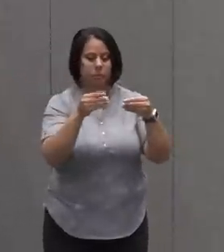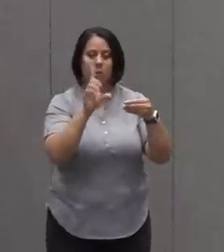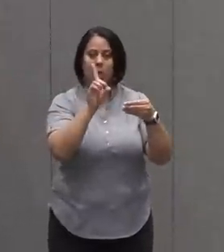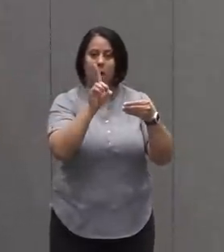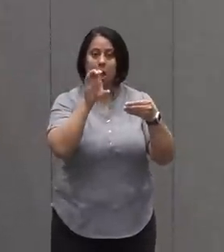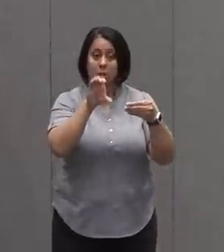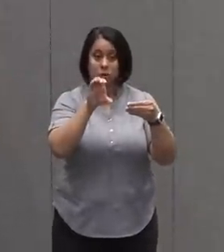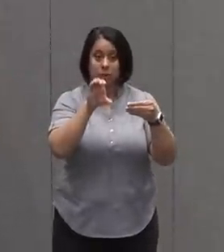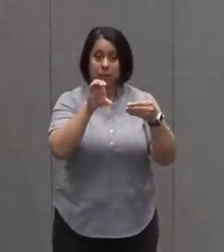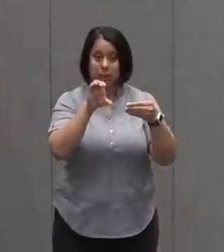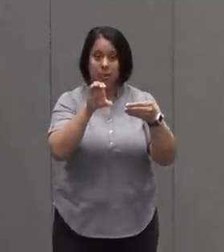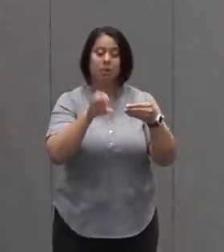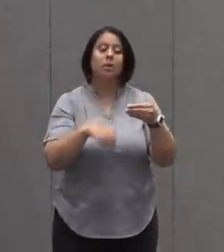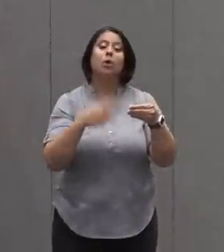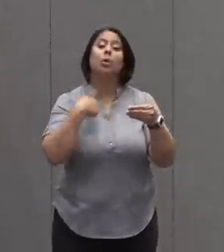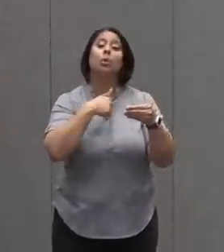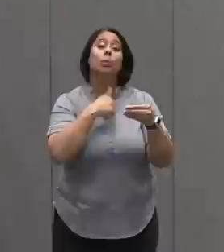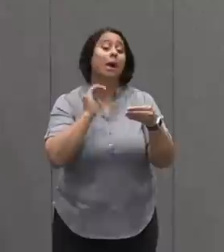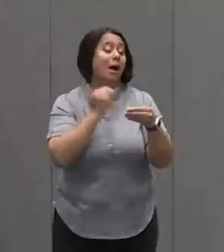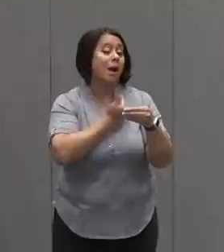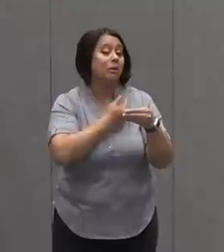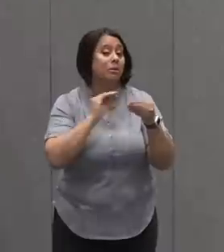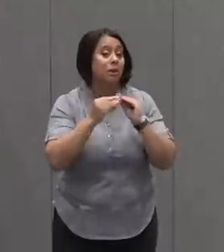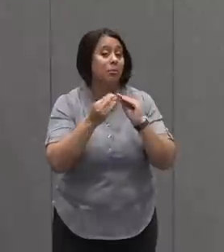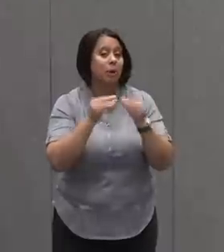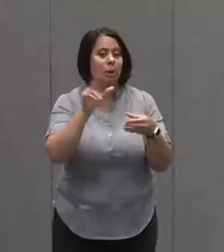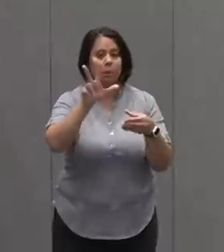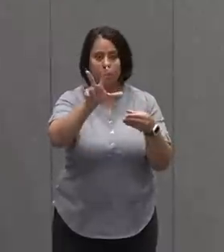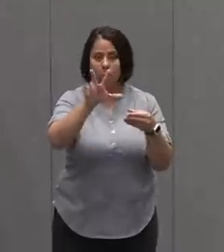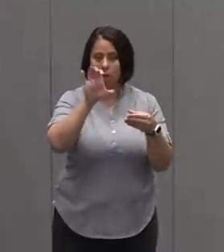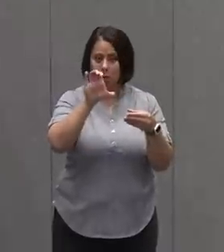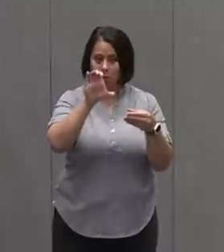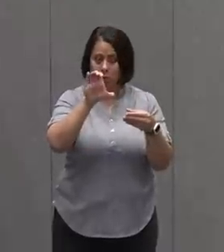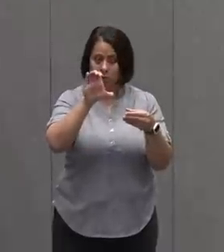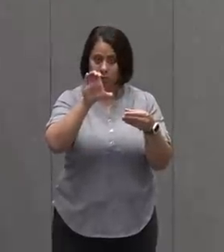100, 200, 300,